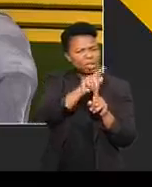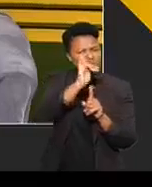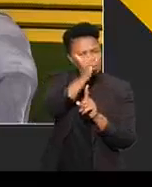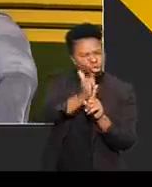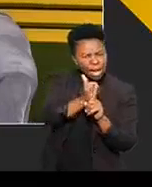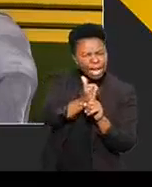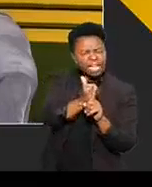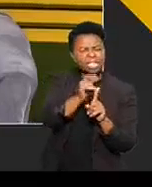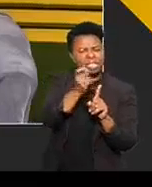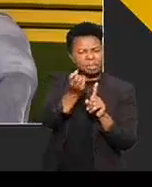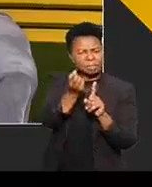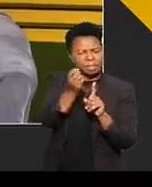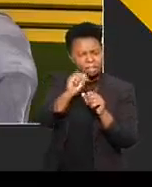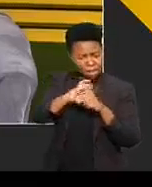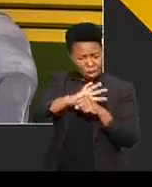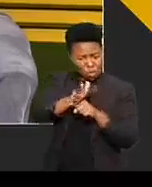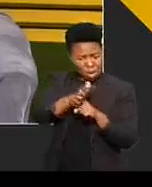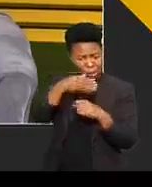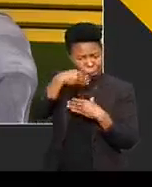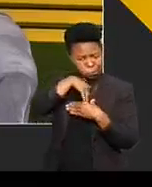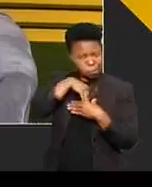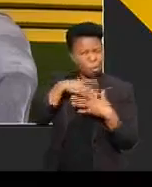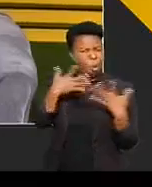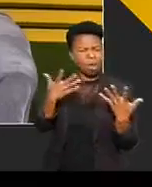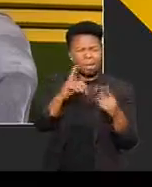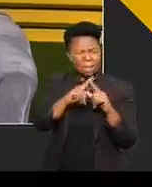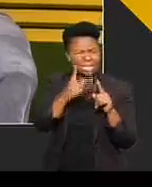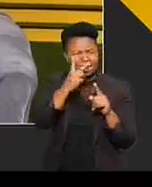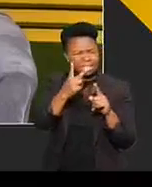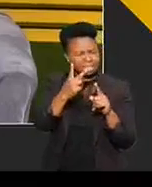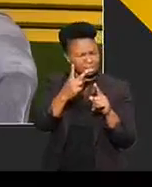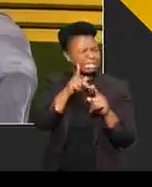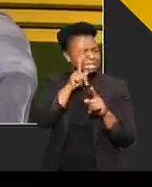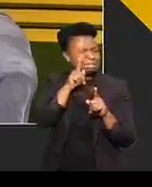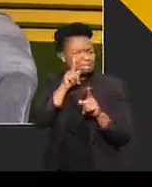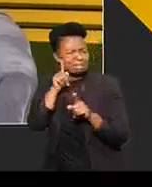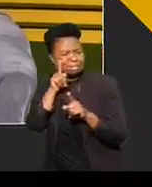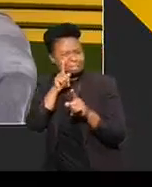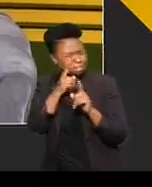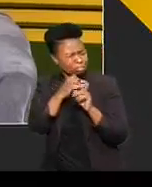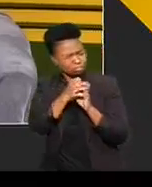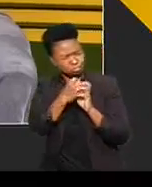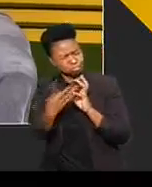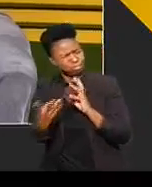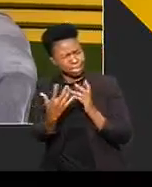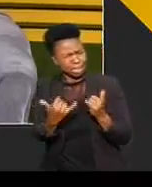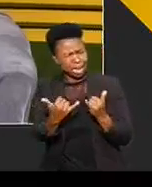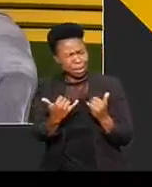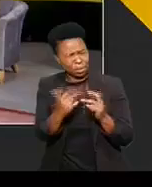have you been exposed to this virus? Are these not too many tests for a population that is already undereducated about testing?